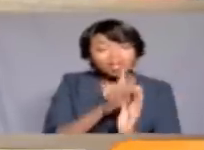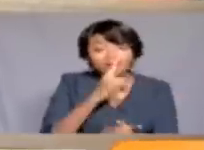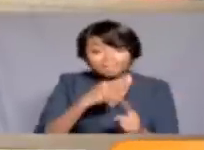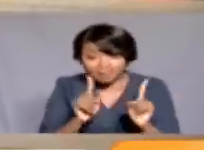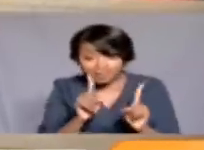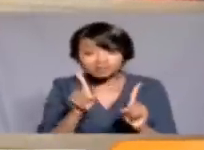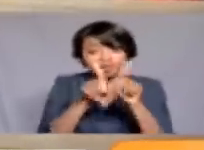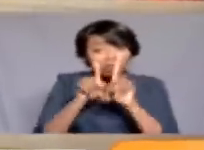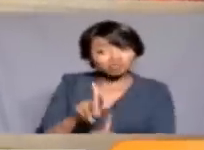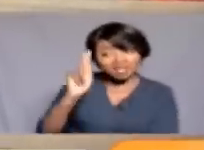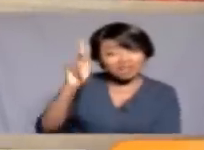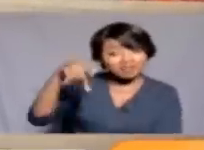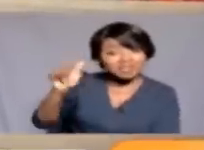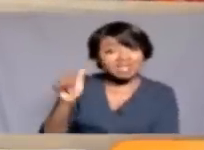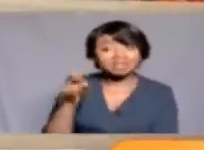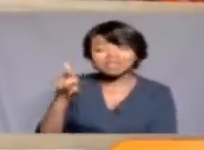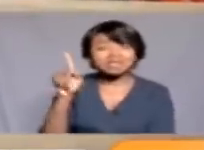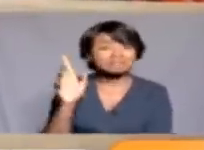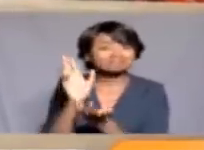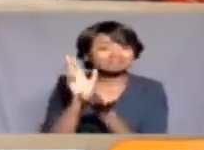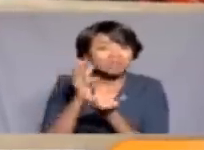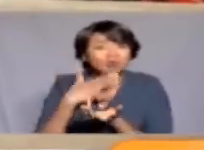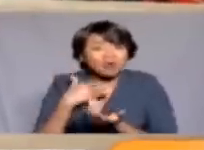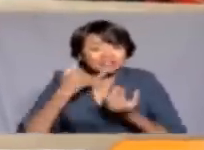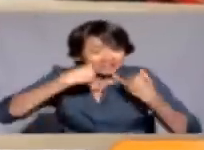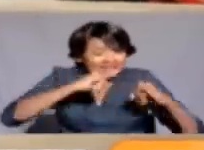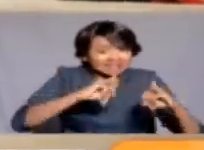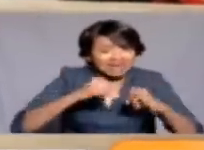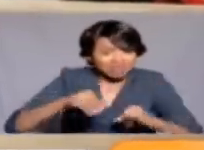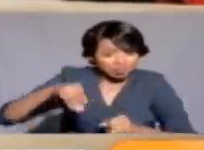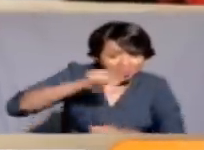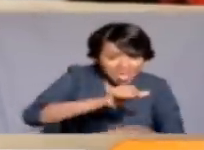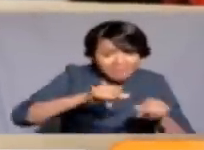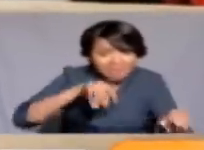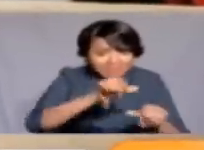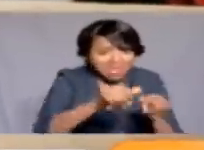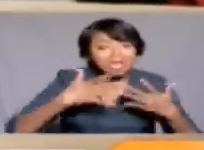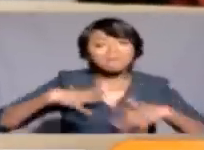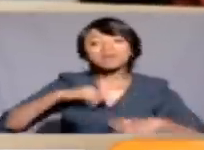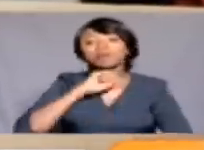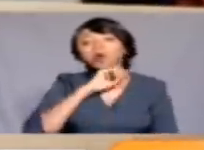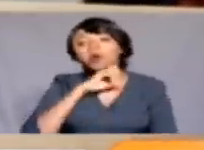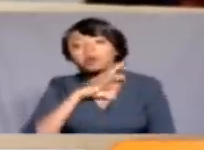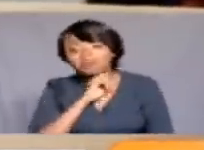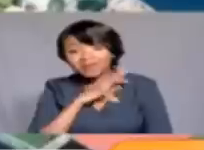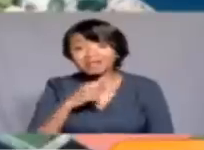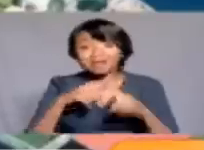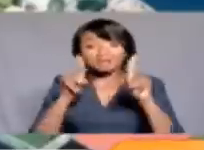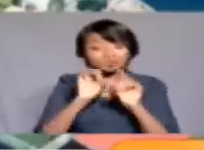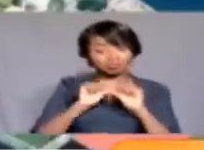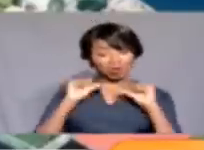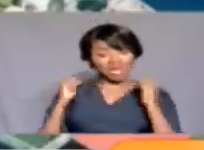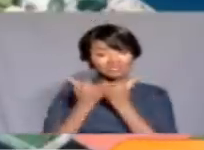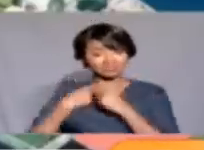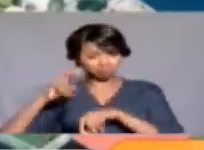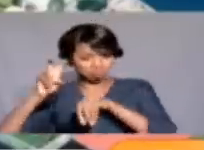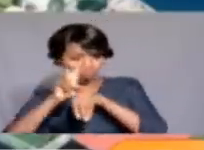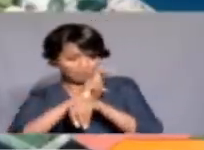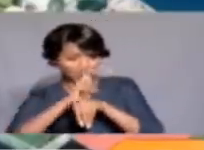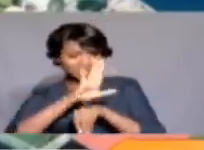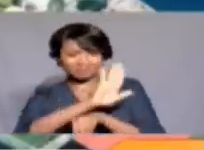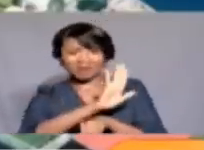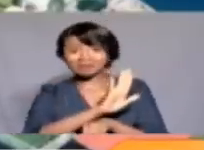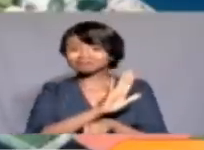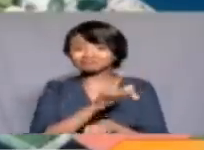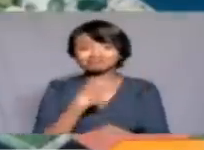Meanwhile, KPA is scrambling to compensate those complaining, and the agencies mandated to monitor the effects of the dredging are